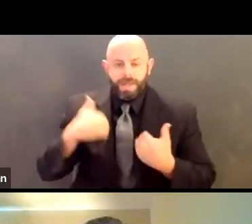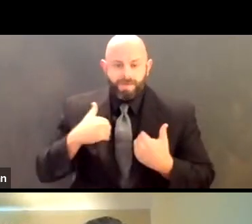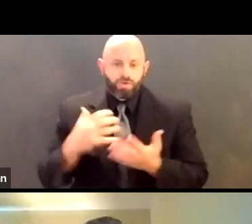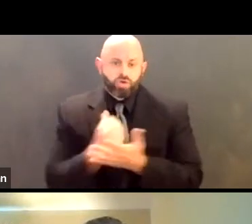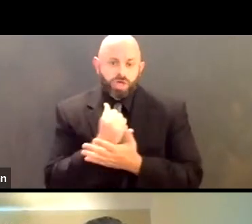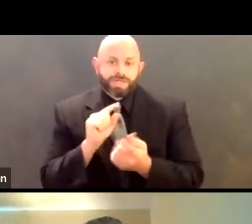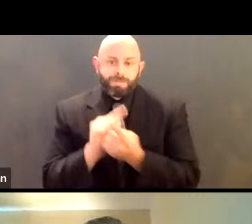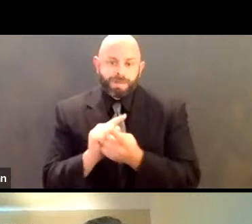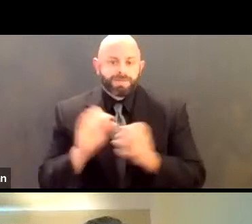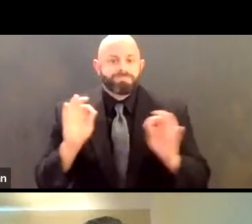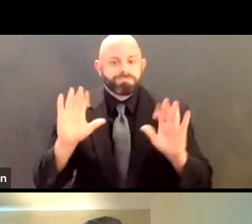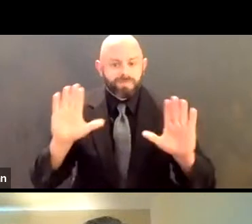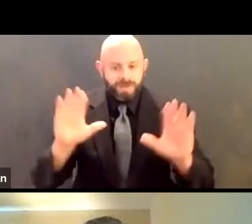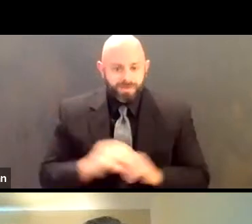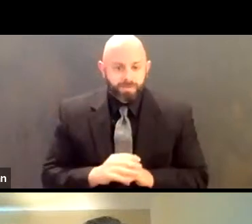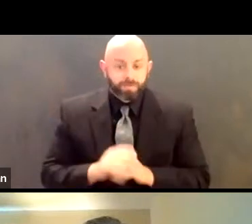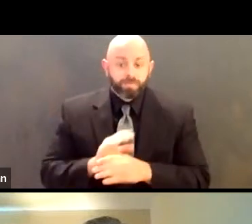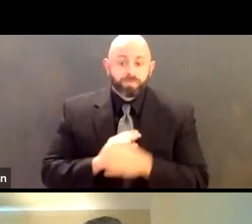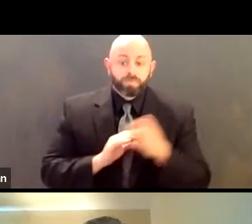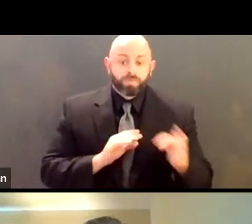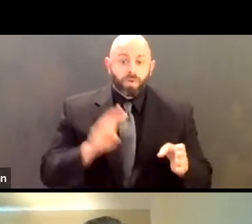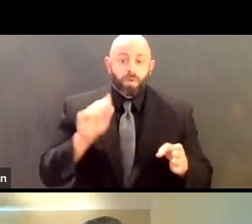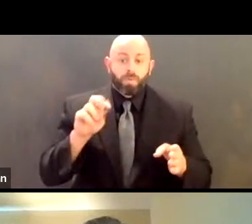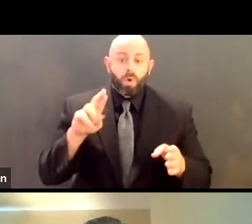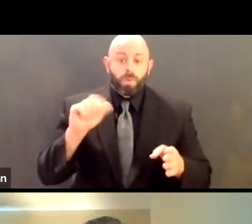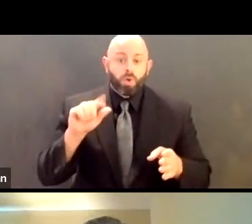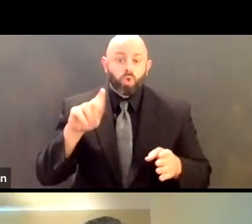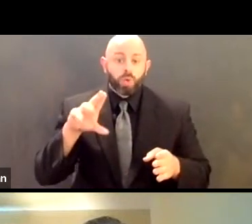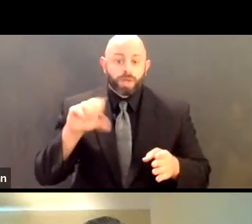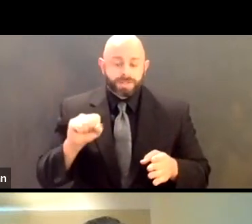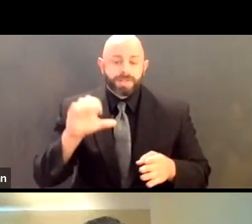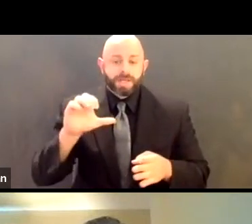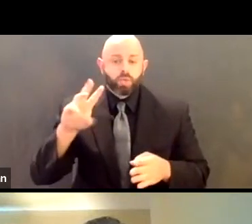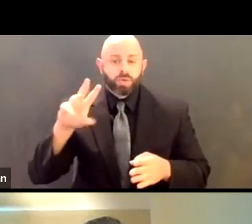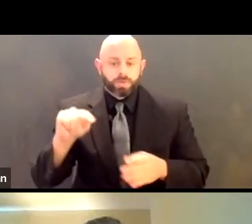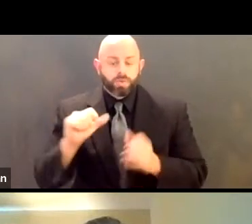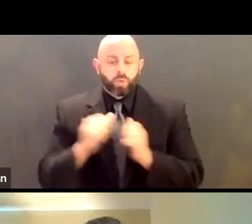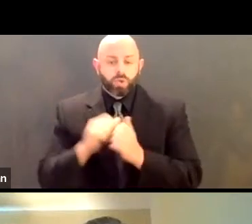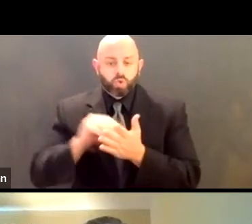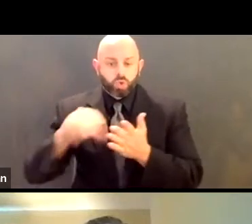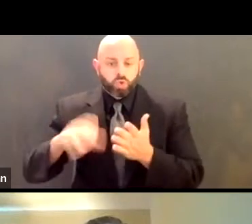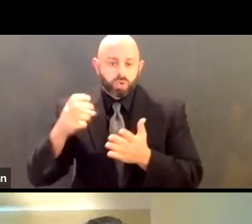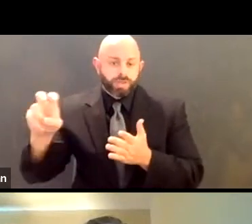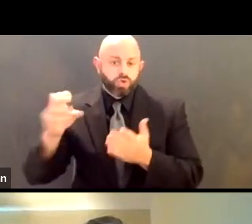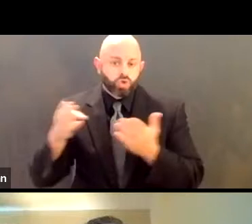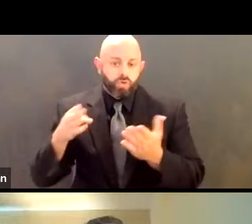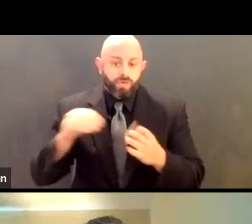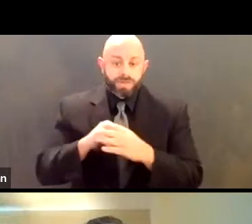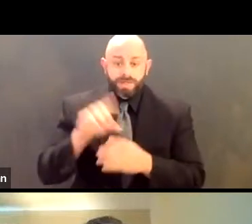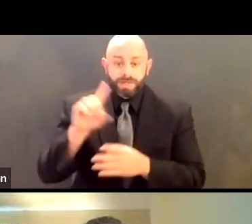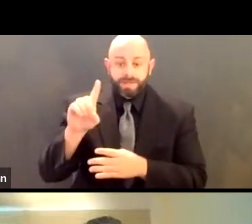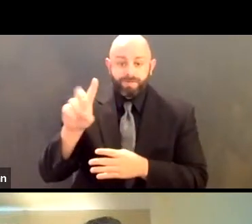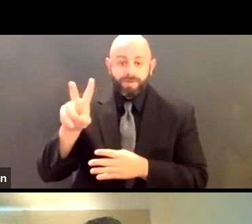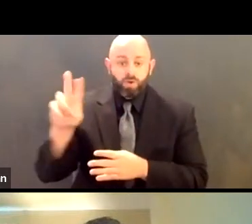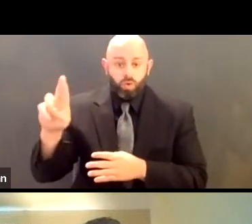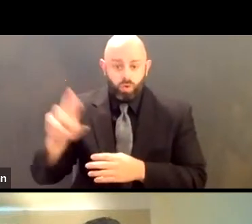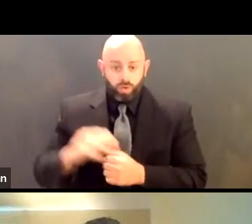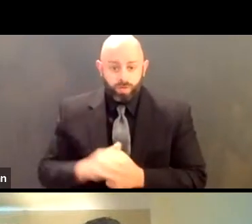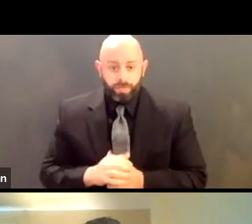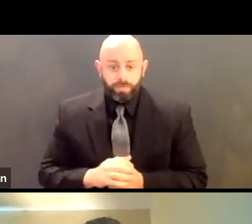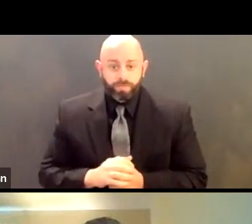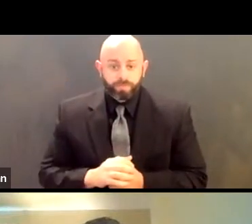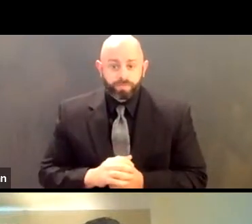fantastic. Barbara Lucas is a casework technician with Students and Transition Services at the Division of Vocational Rehabilitation